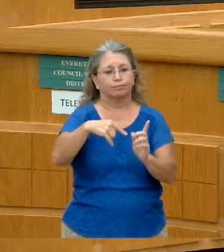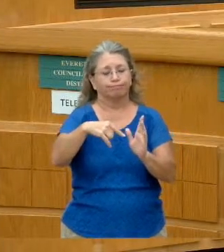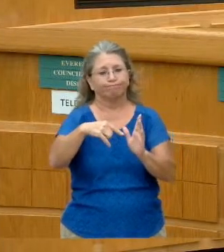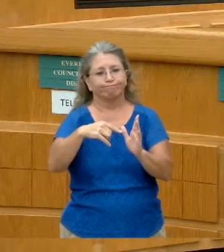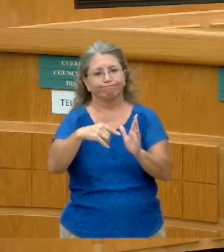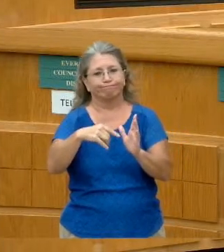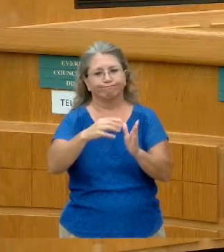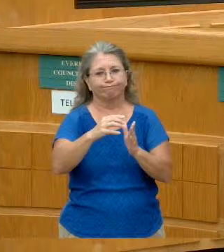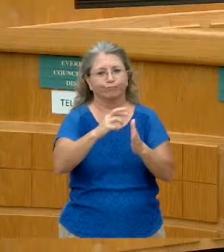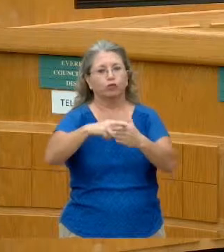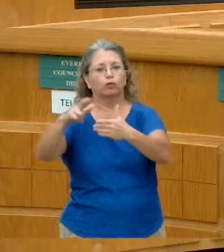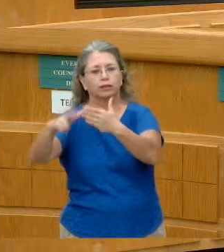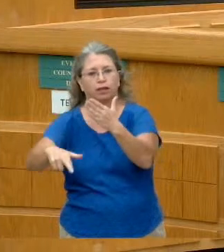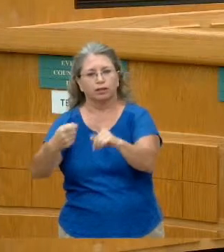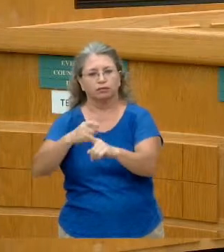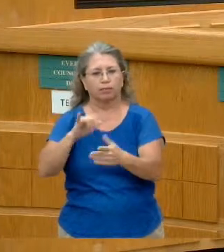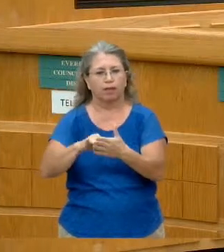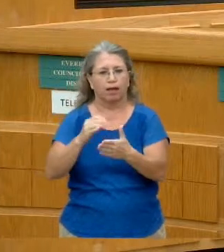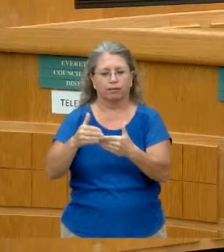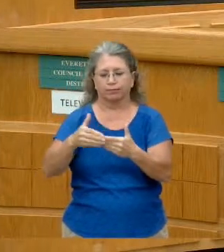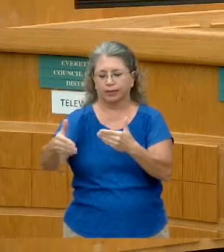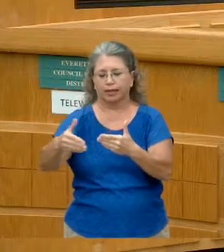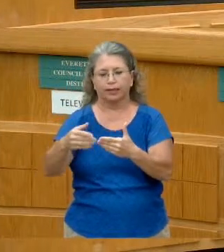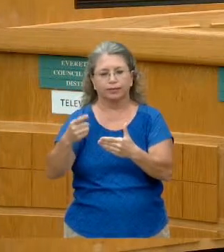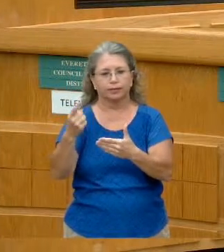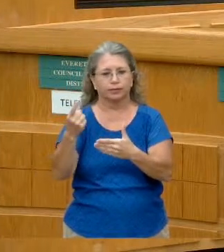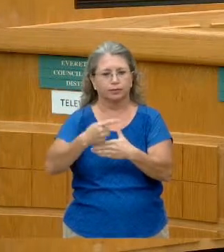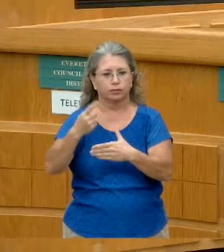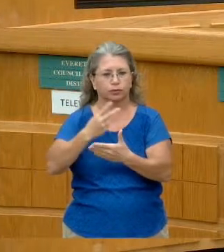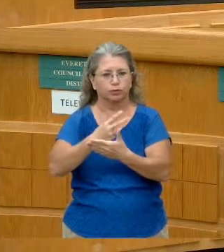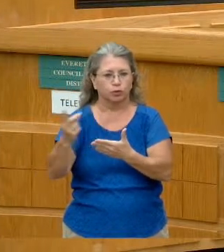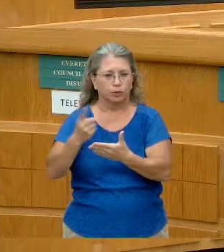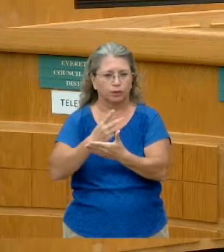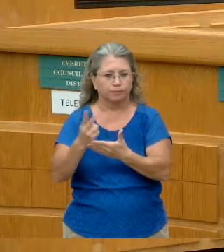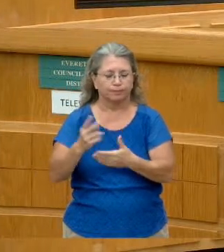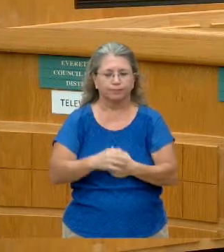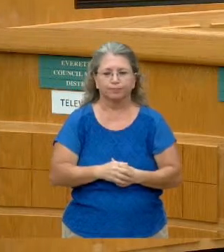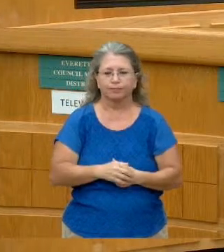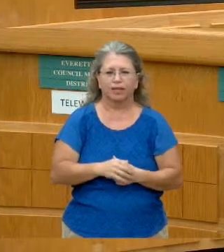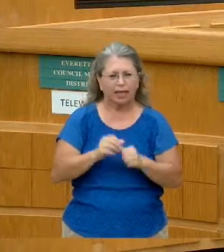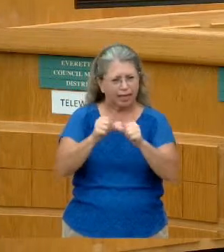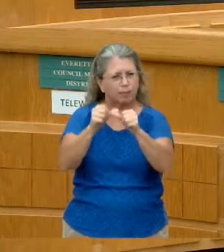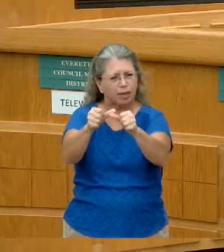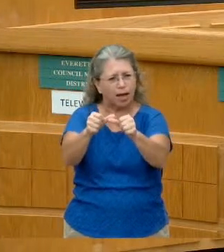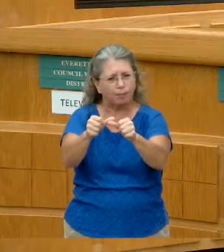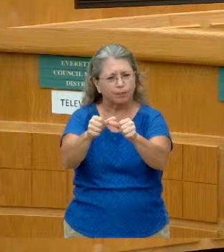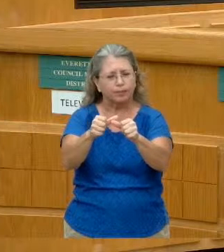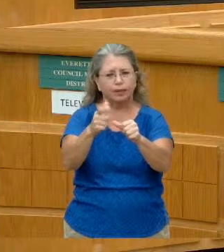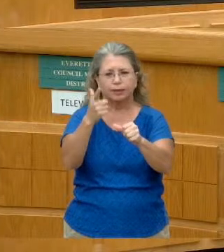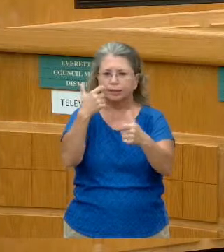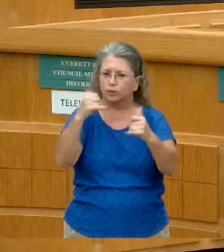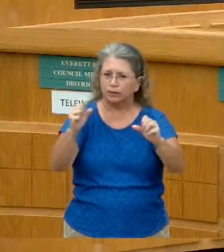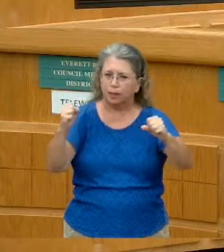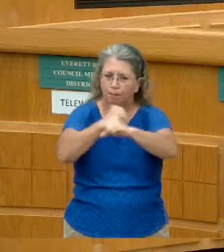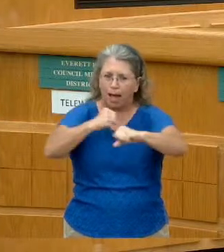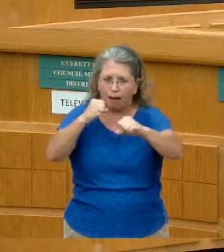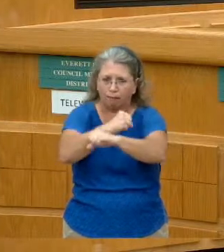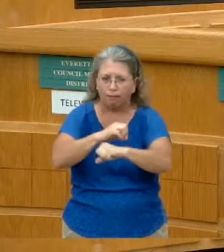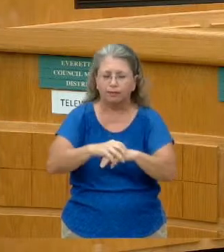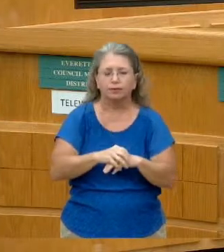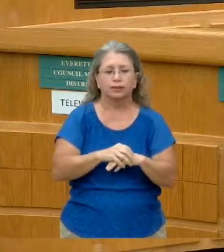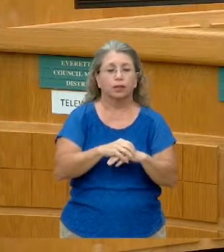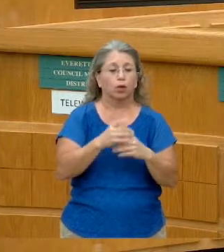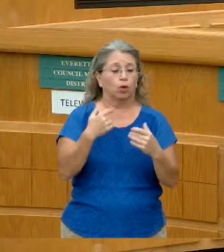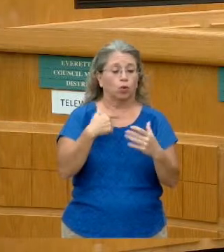up because the battle is long from over. What we do every day over the next